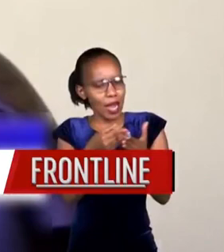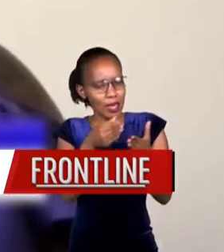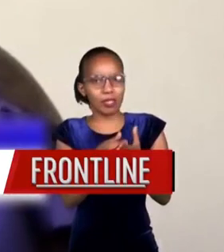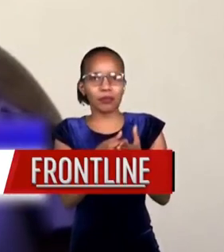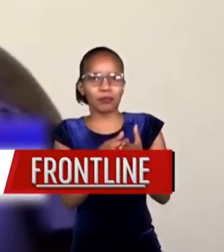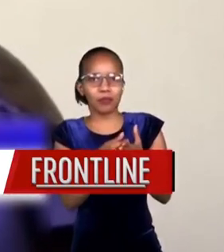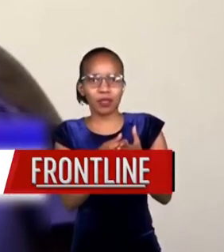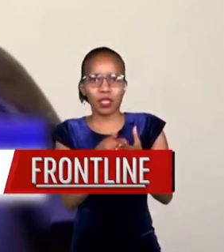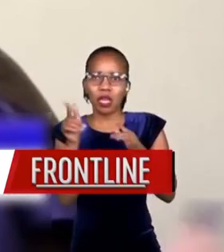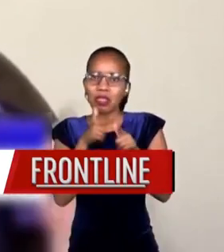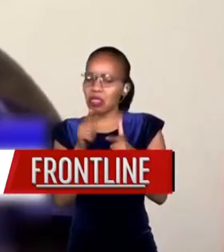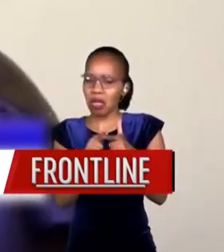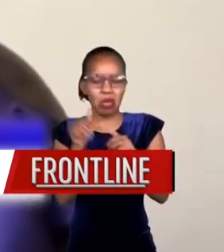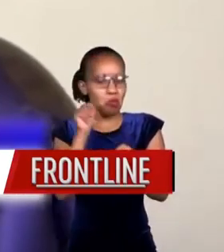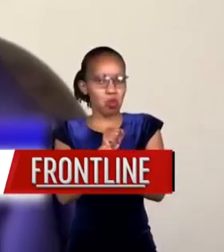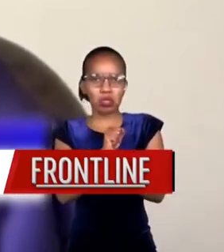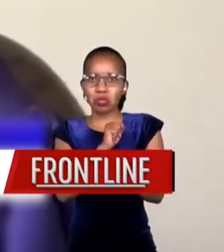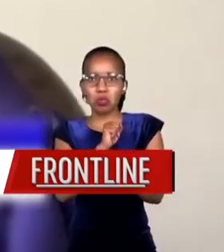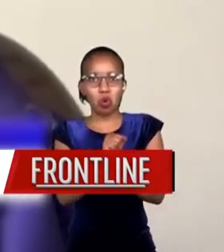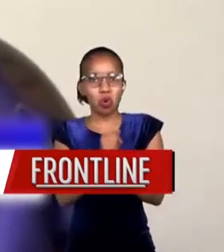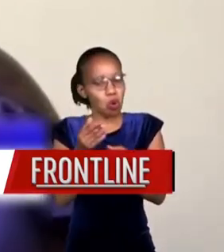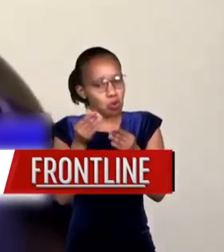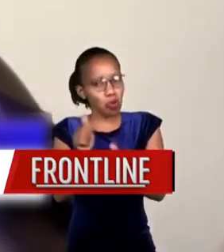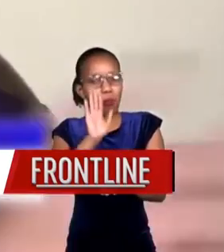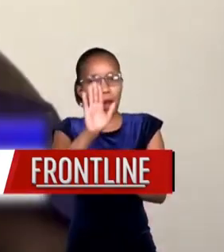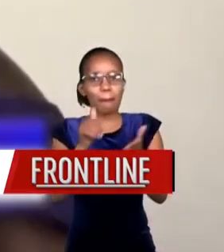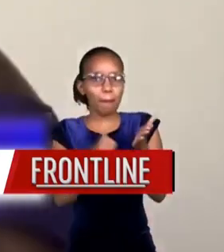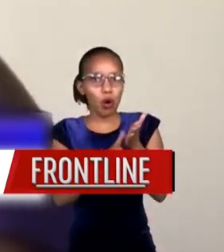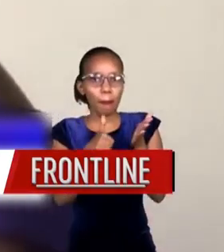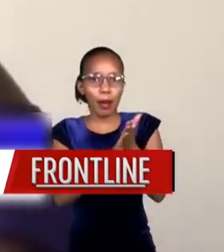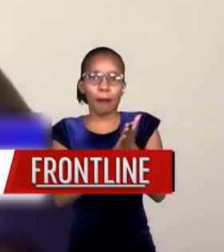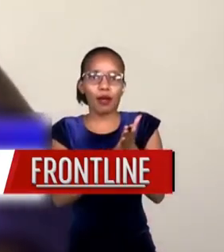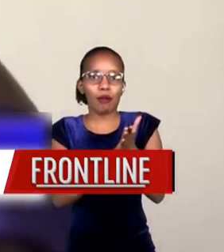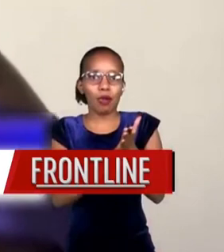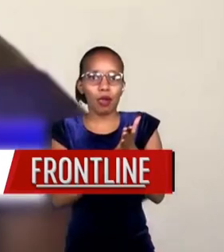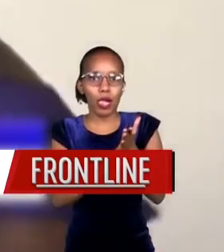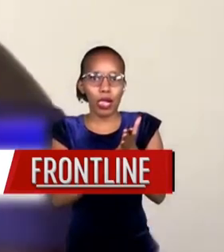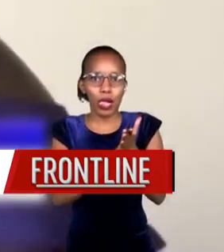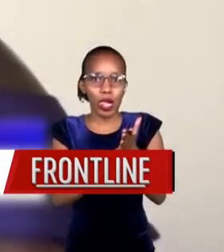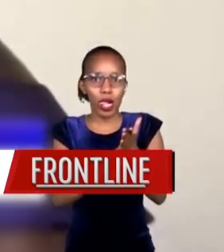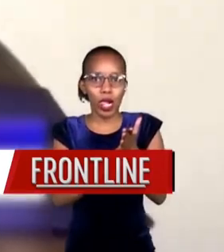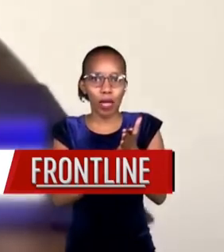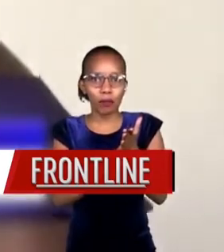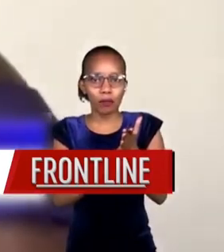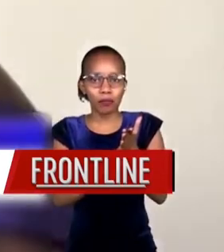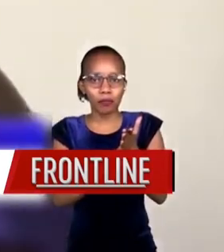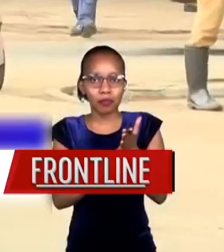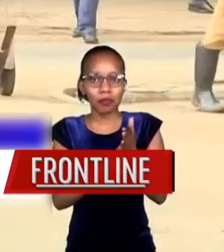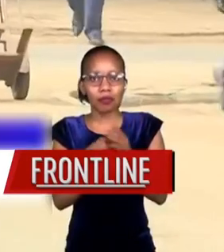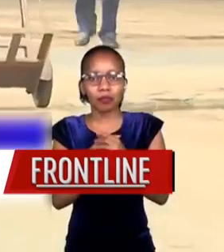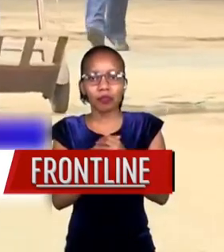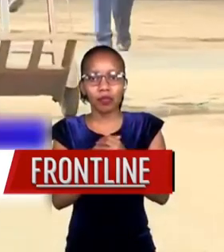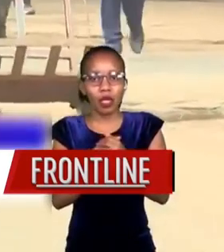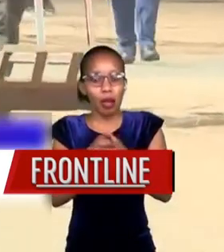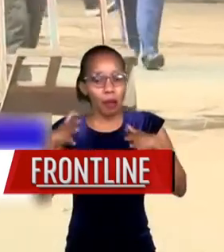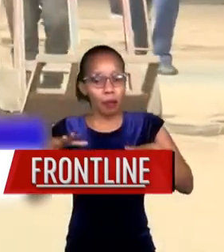you won't really be able to get out of whichever current financial situation you are and growing to, you know, whichever state you want to get.